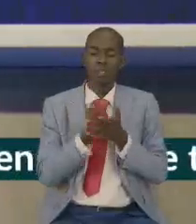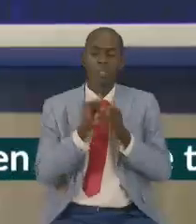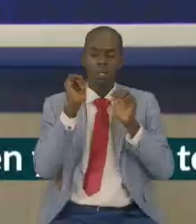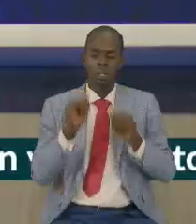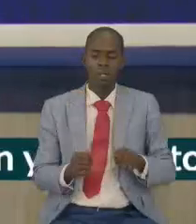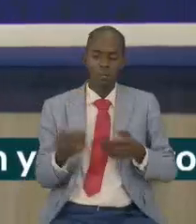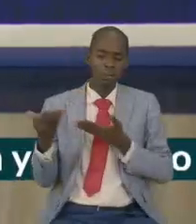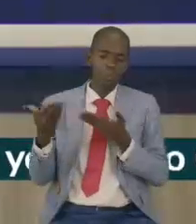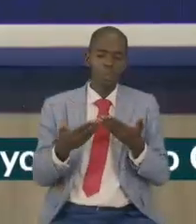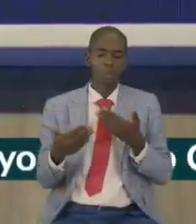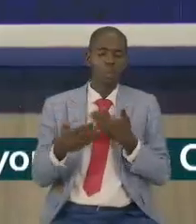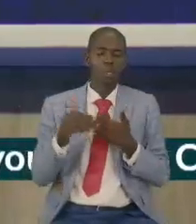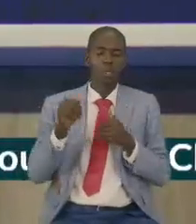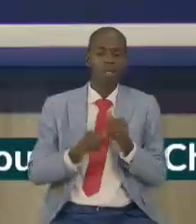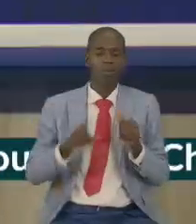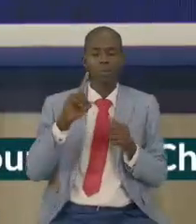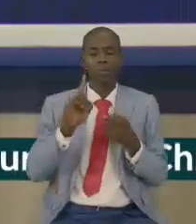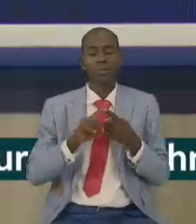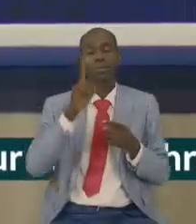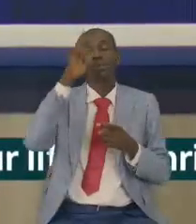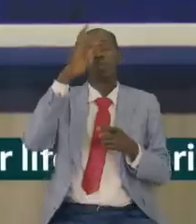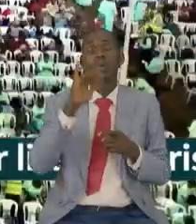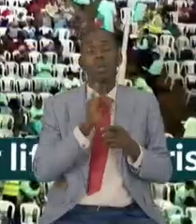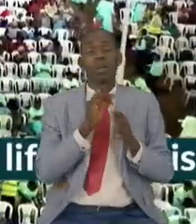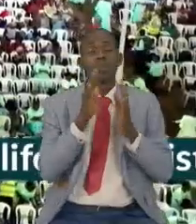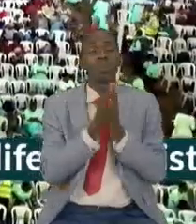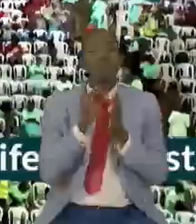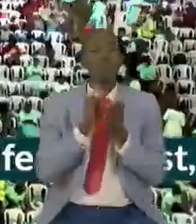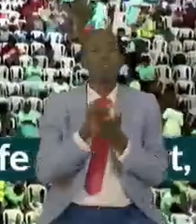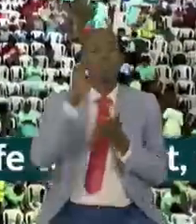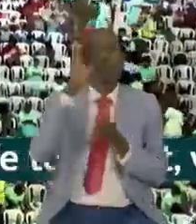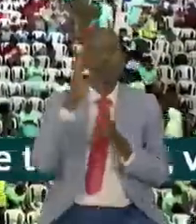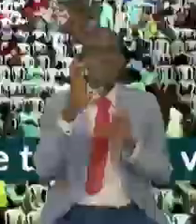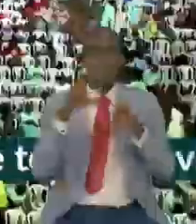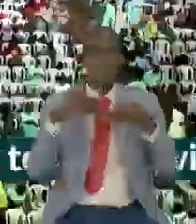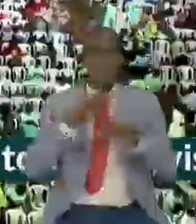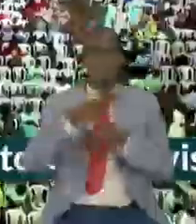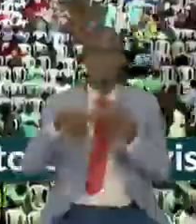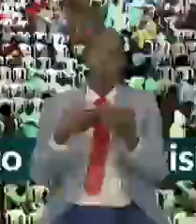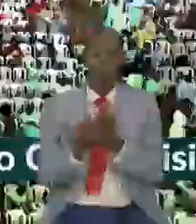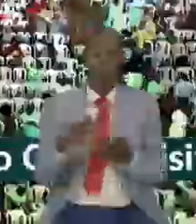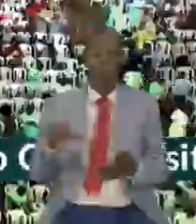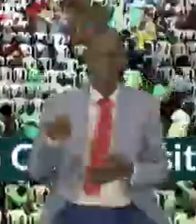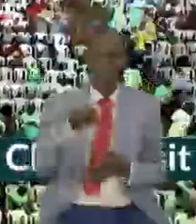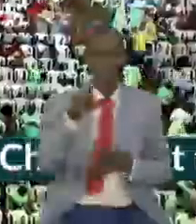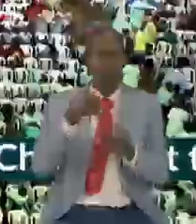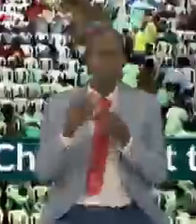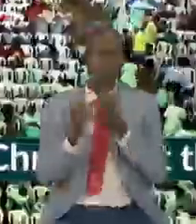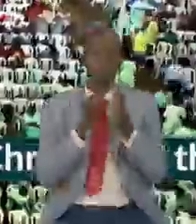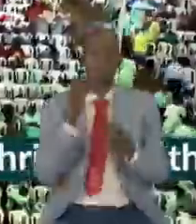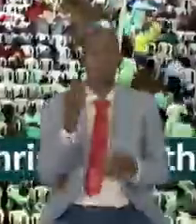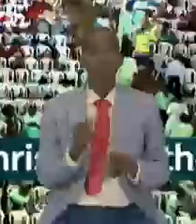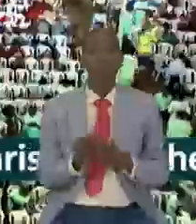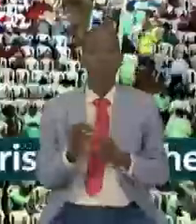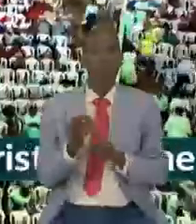Lord, receive all of them in Jesus' name. Hold the hand of